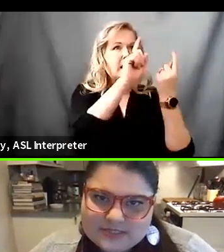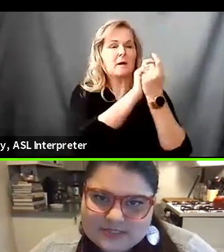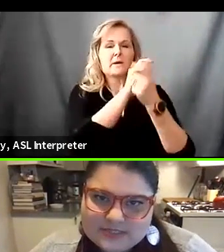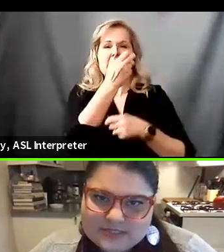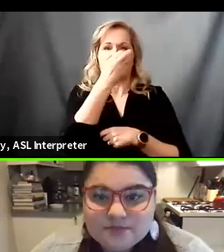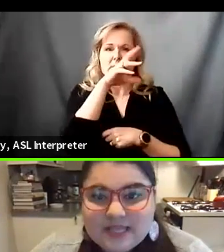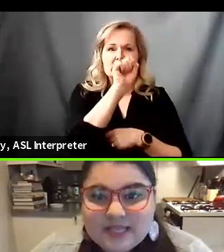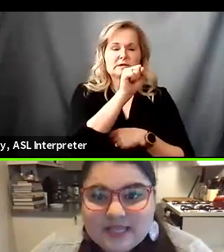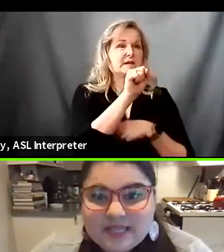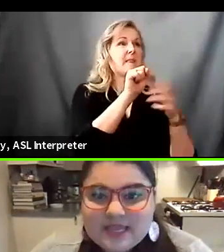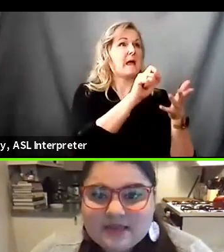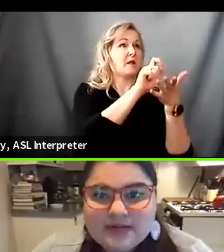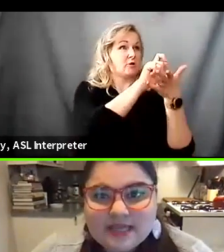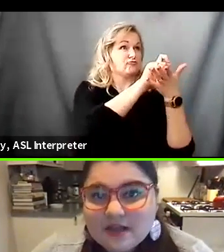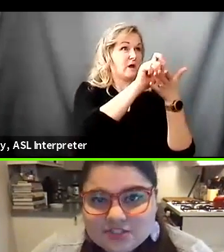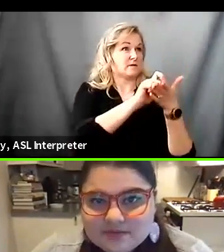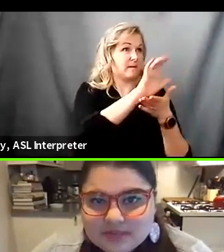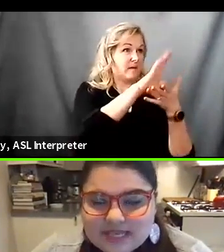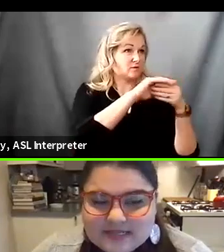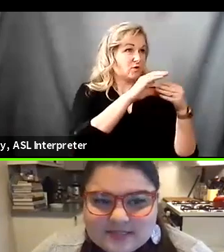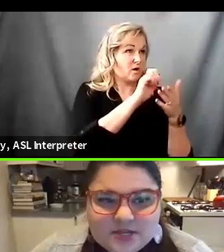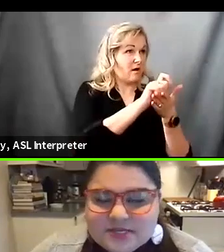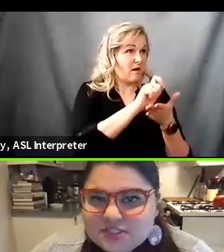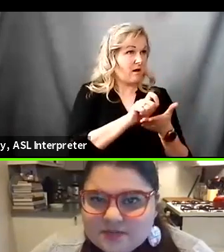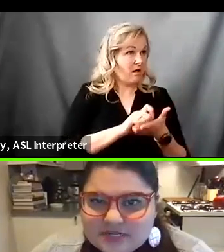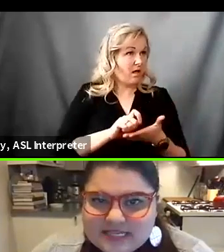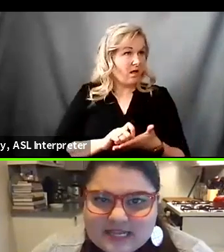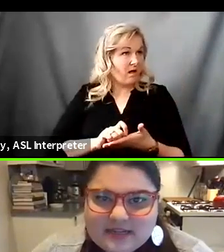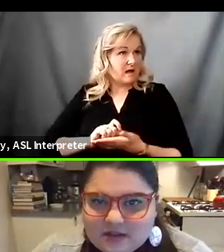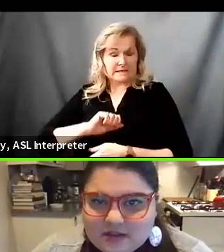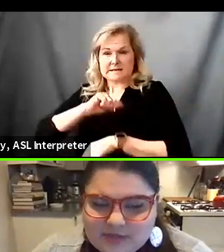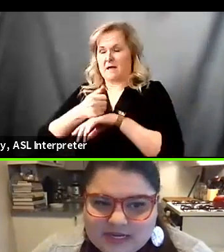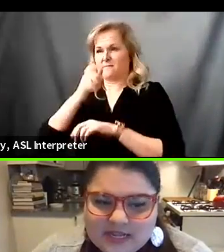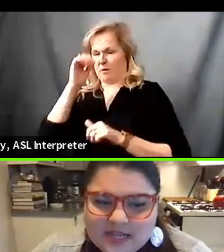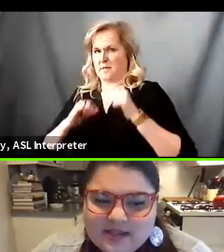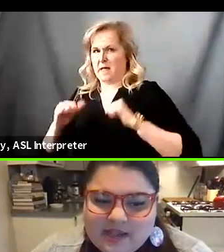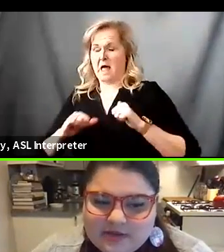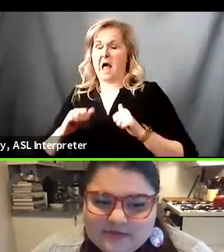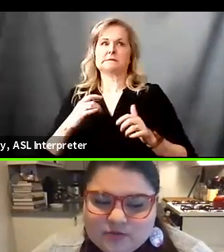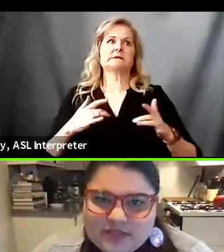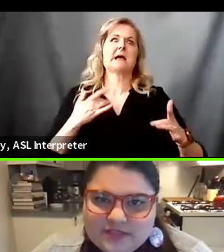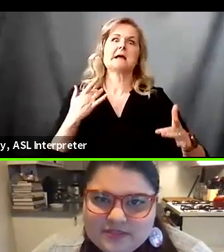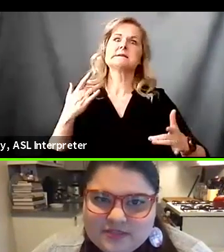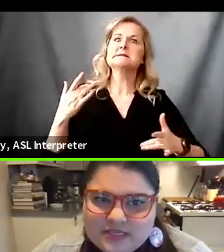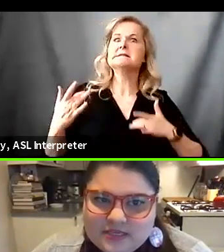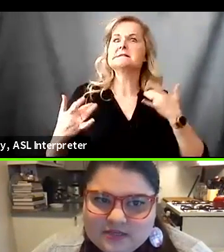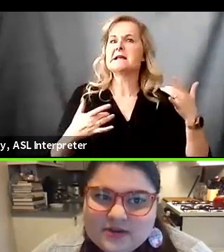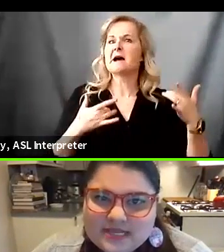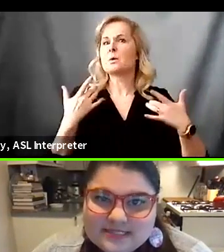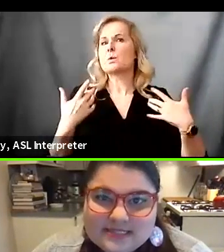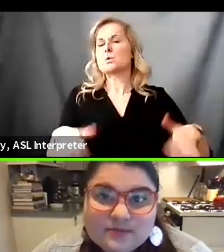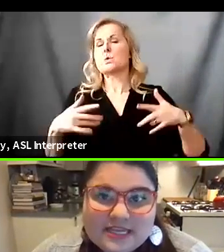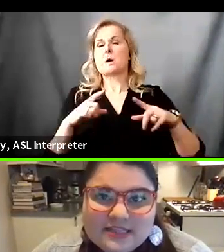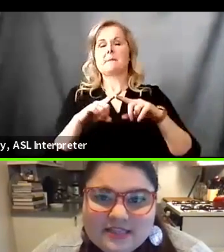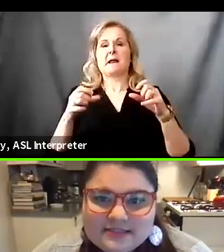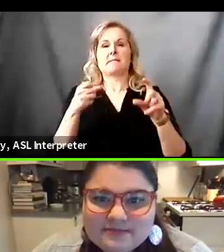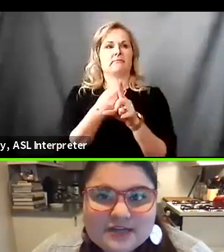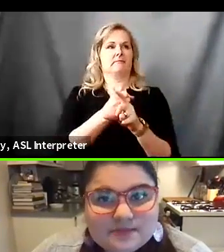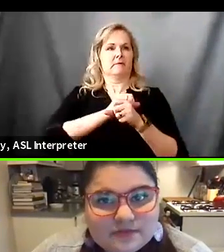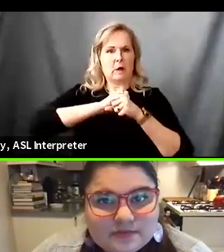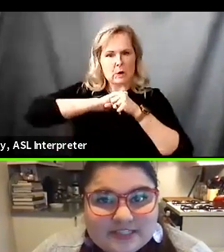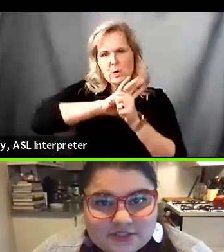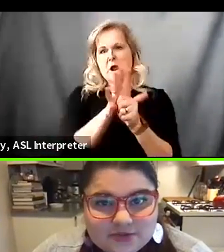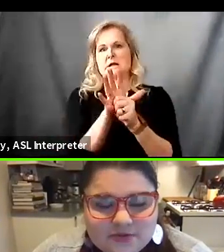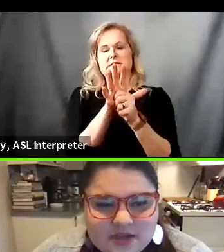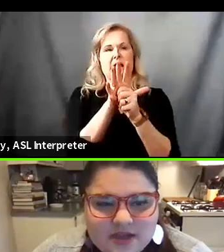stories to create a new play or an anthology of plays. Super exciting, all about it. However, with the crisis that we're in, that's